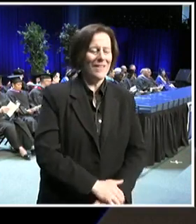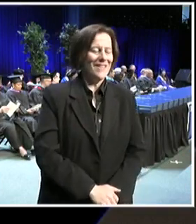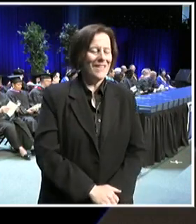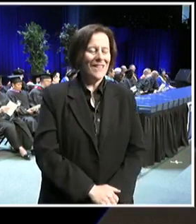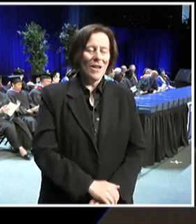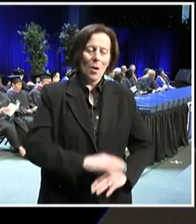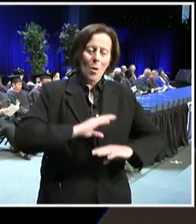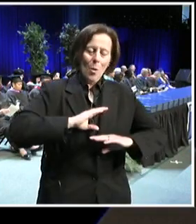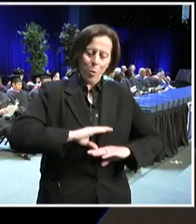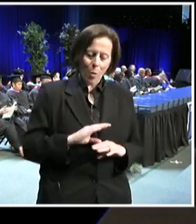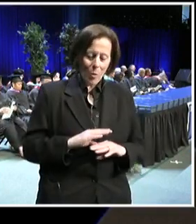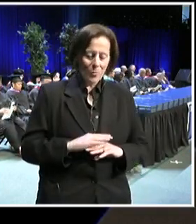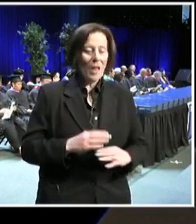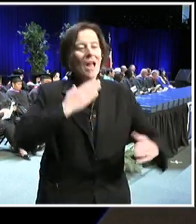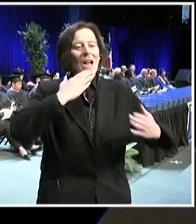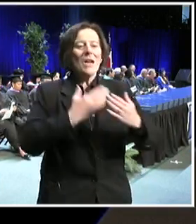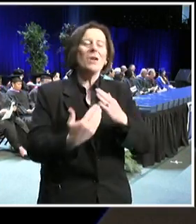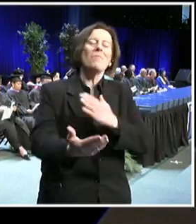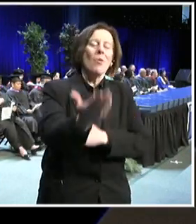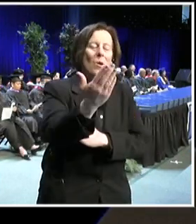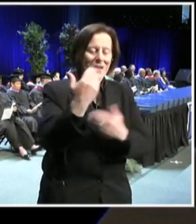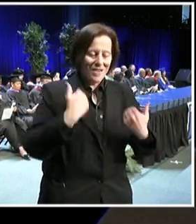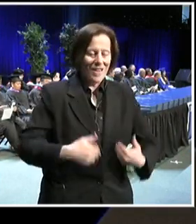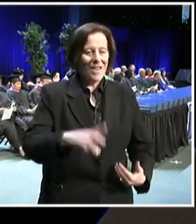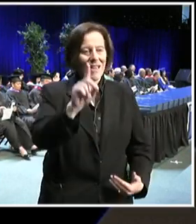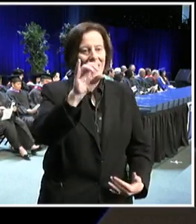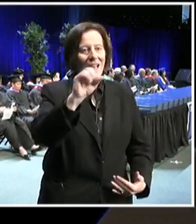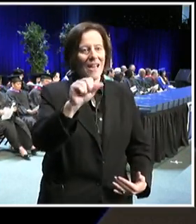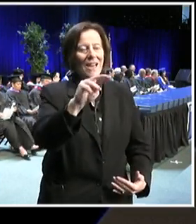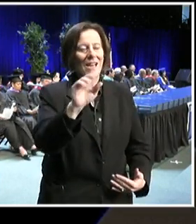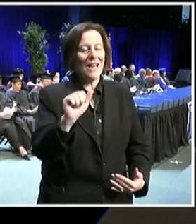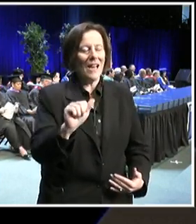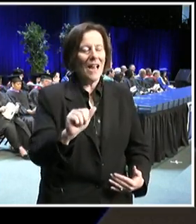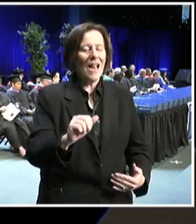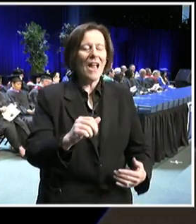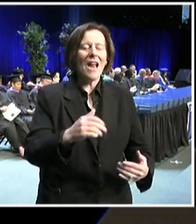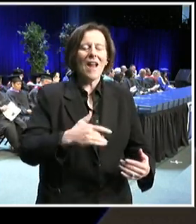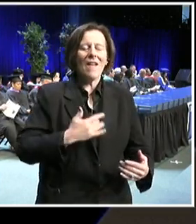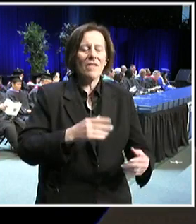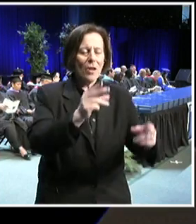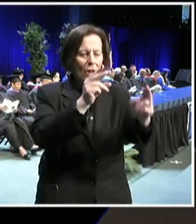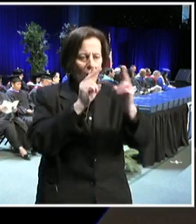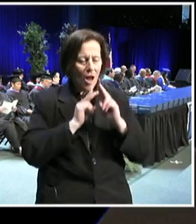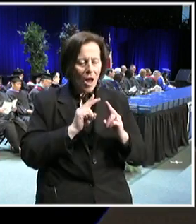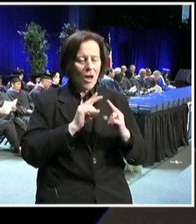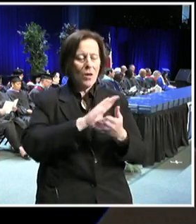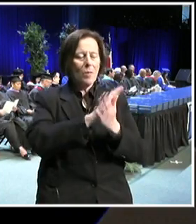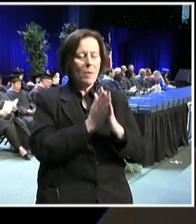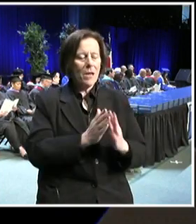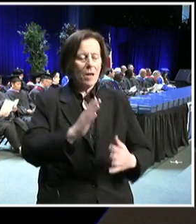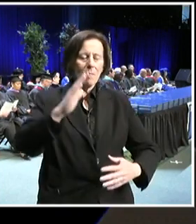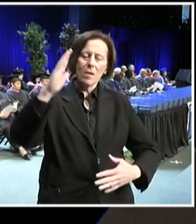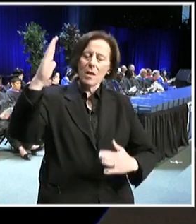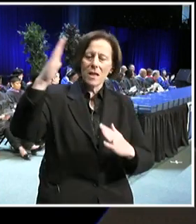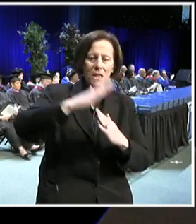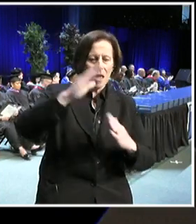Okay. Good morning, I'm Diana Reyes, and I feel genuinely honored to be the valedictorian of the Dekaney Class